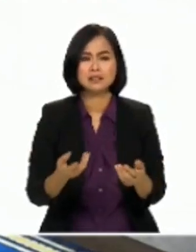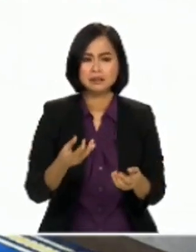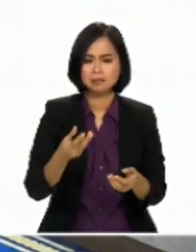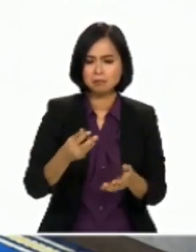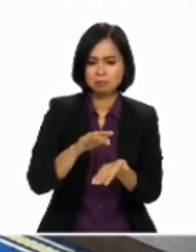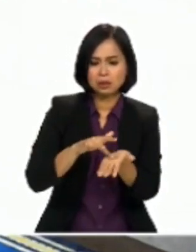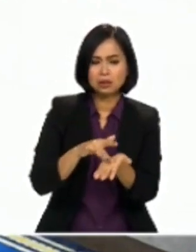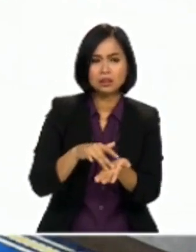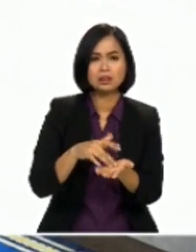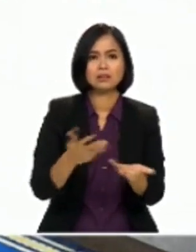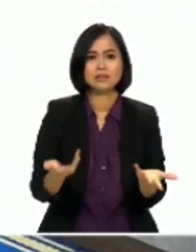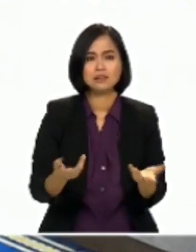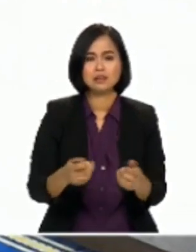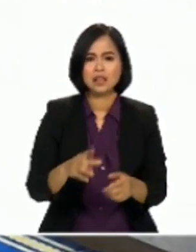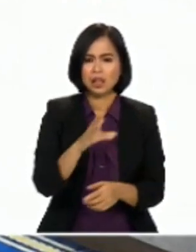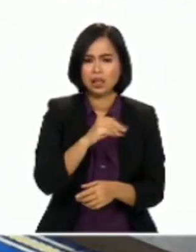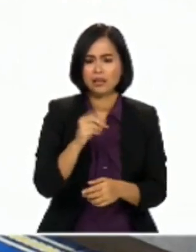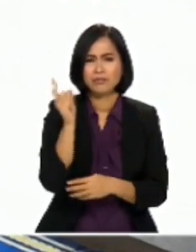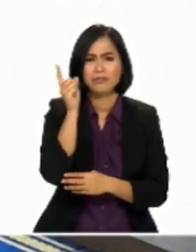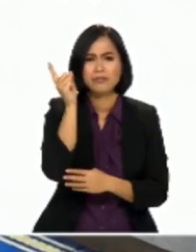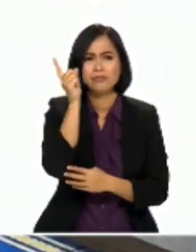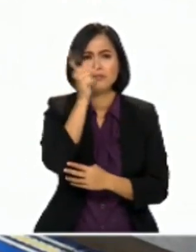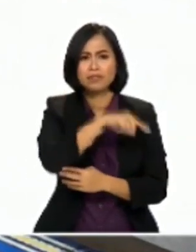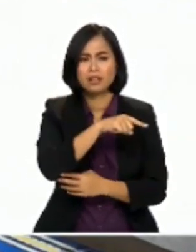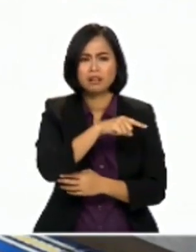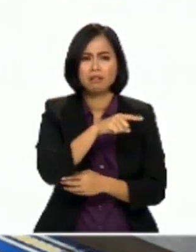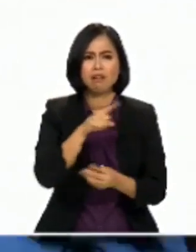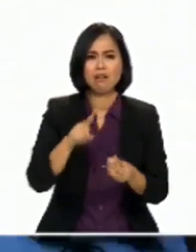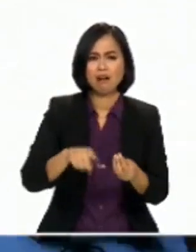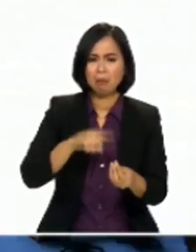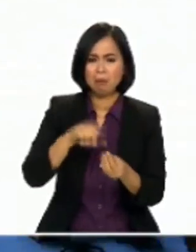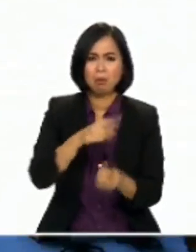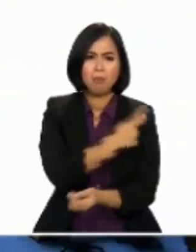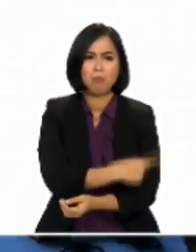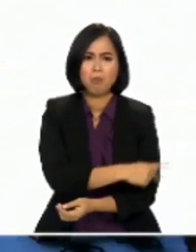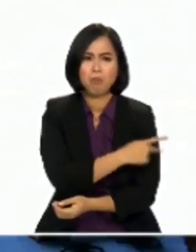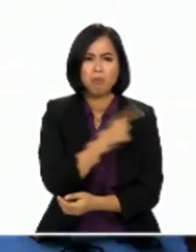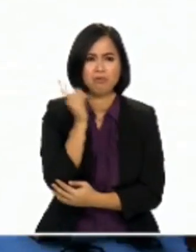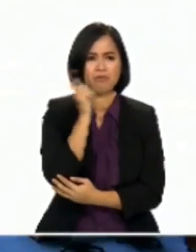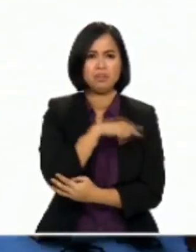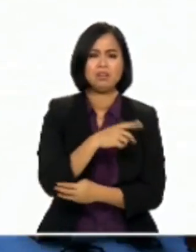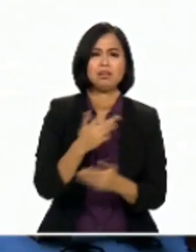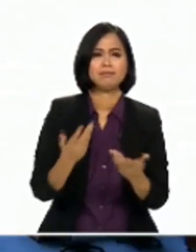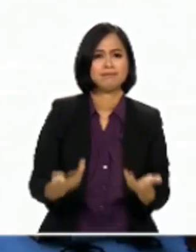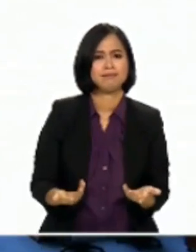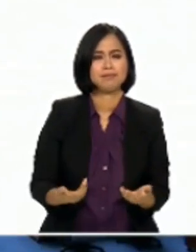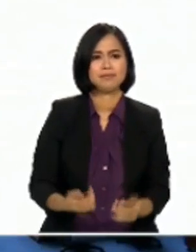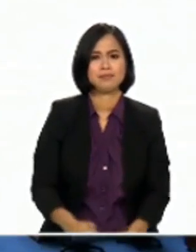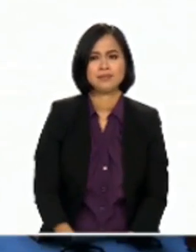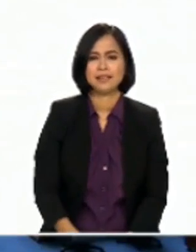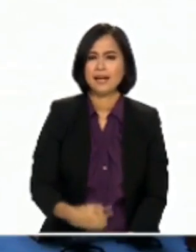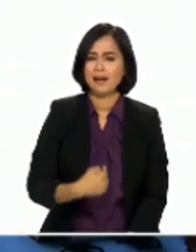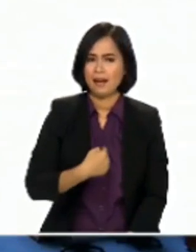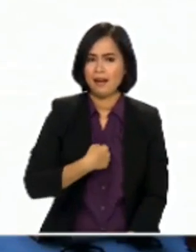and imaginary treatment of ghost patients. I am